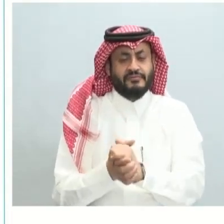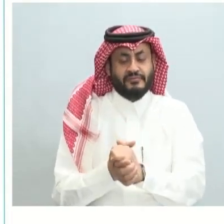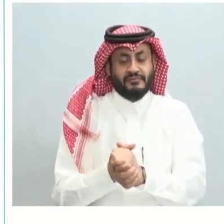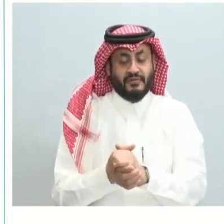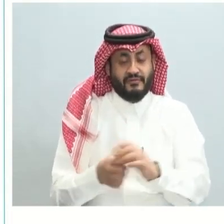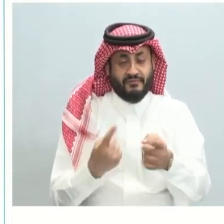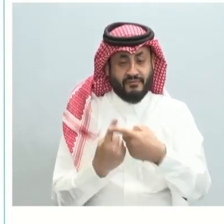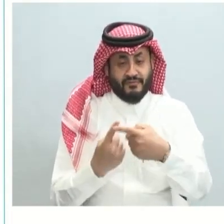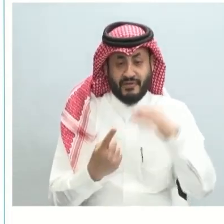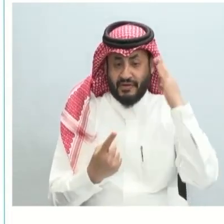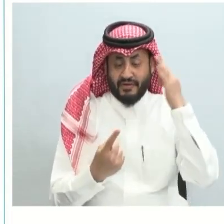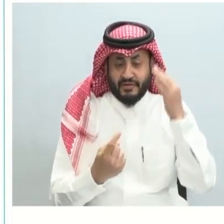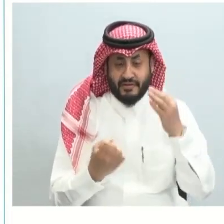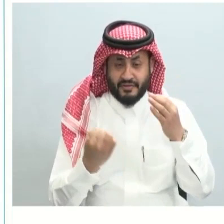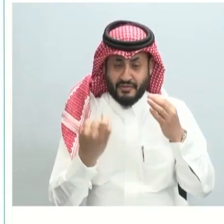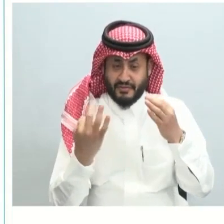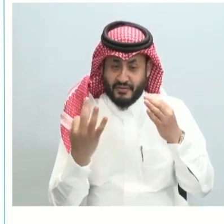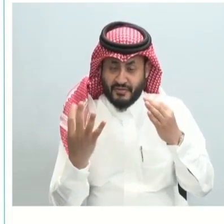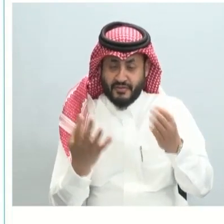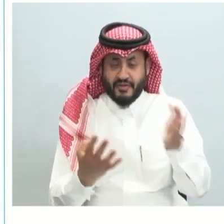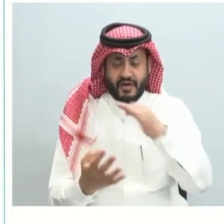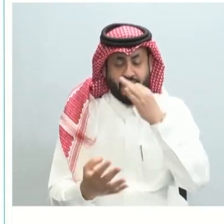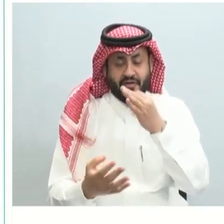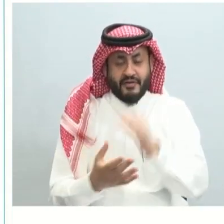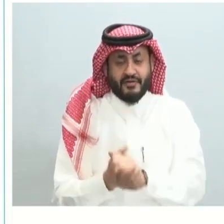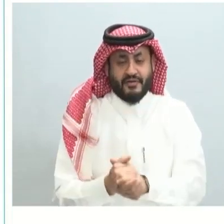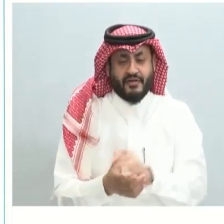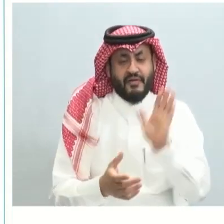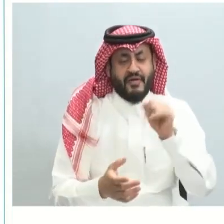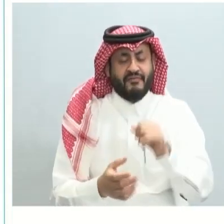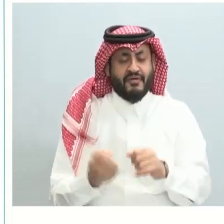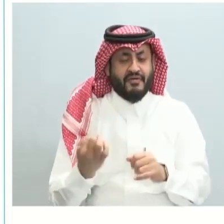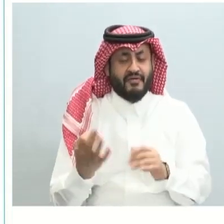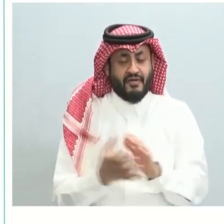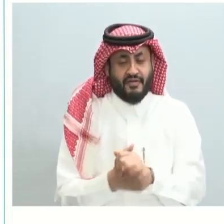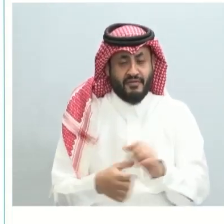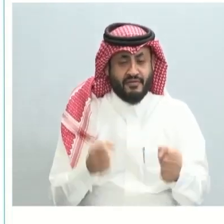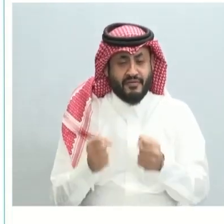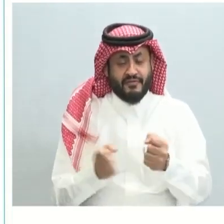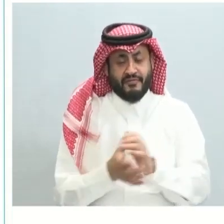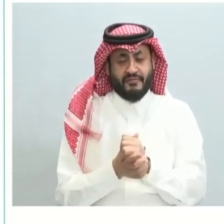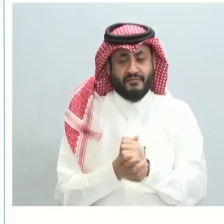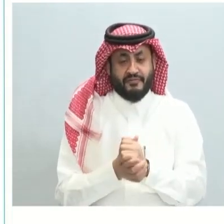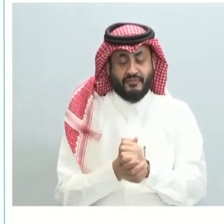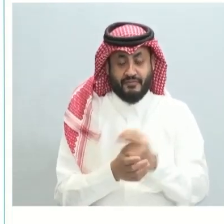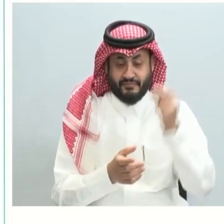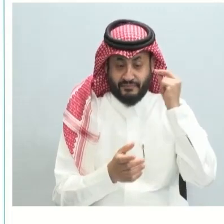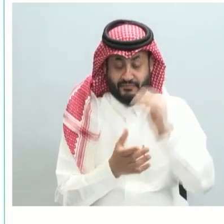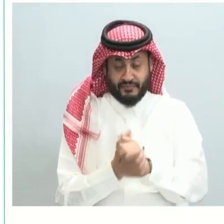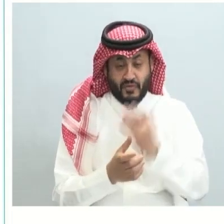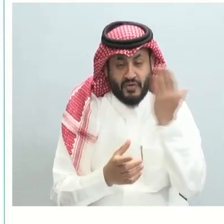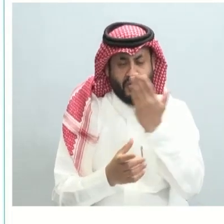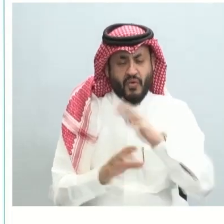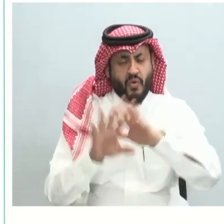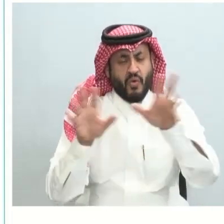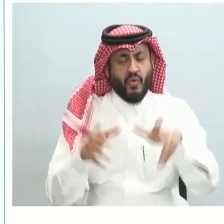to listen and count and say the missing numbers. So this is a game where we can read